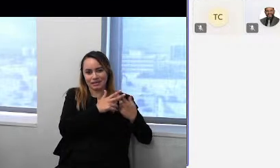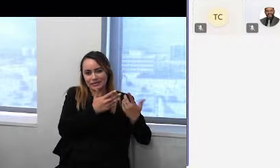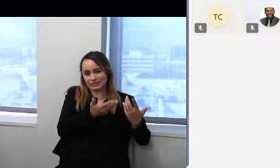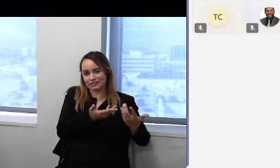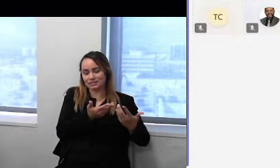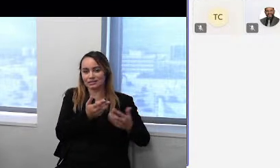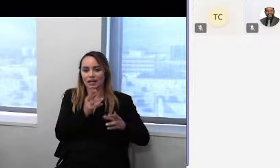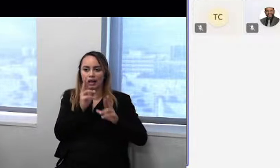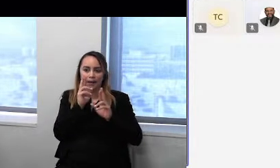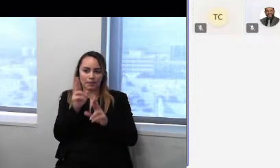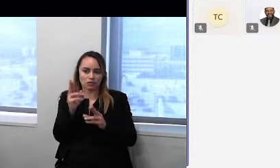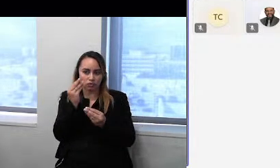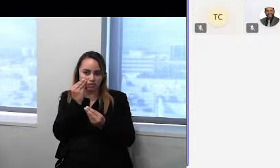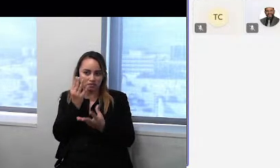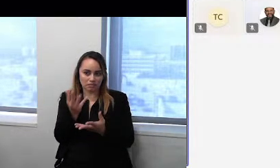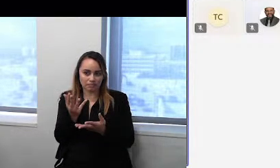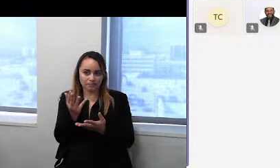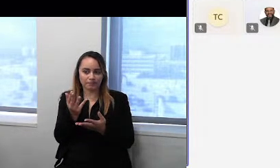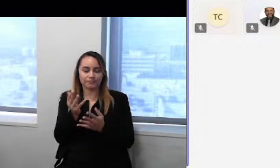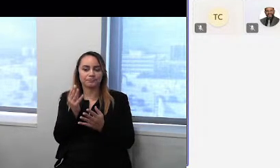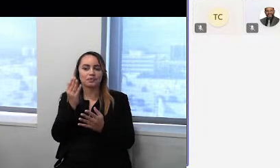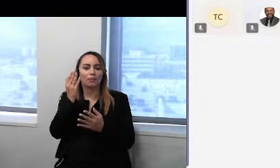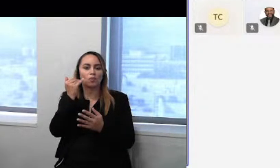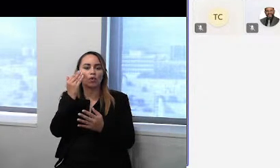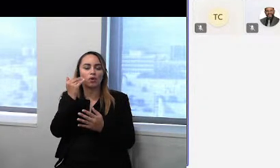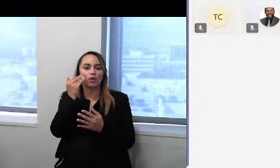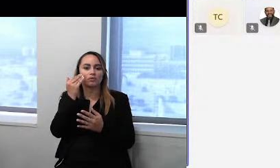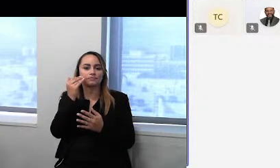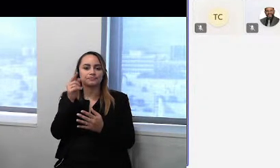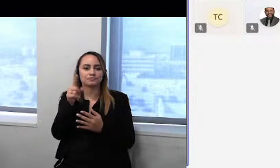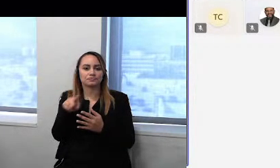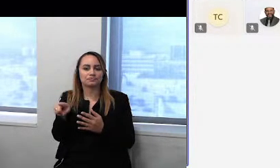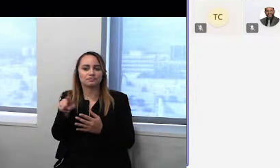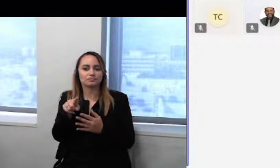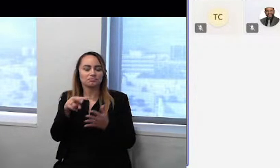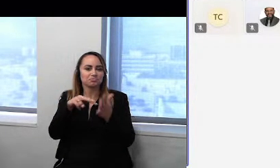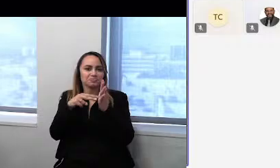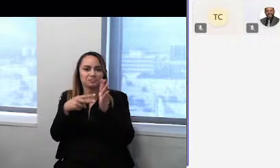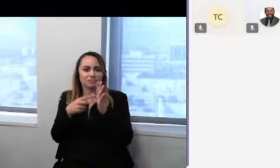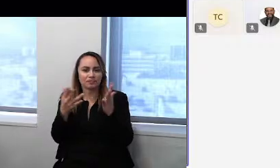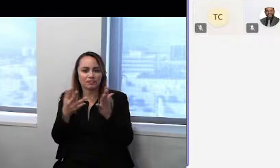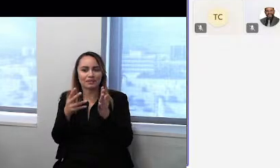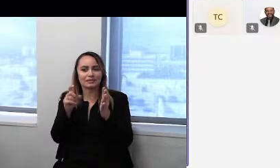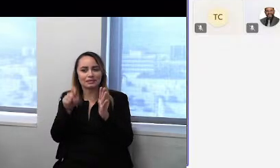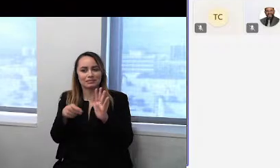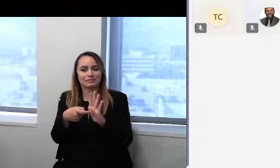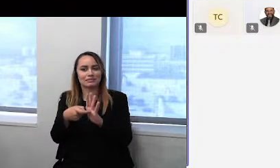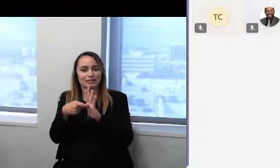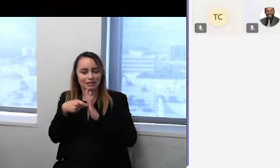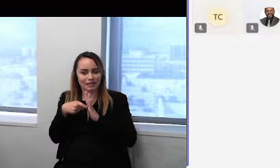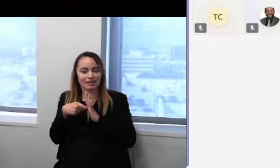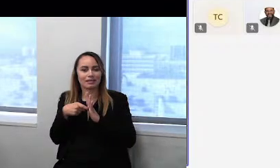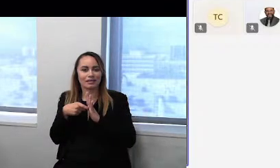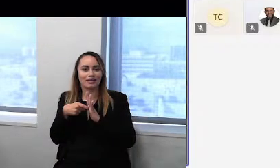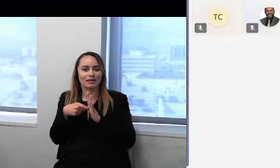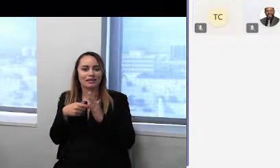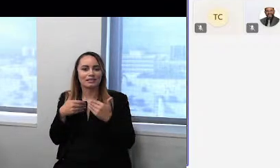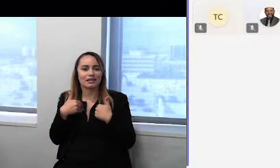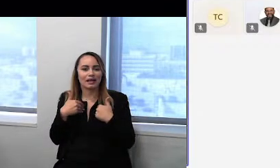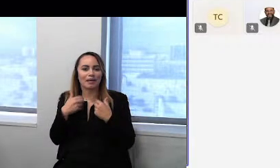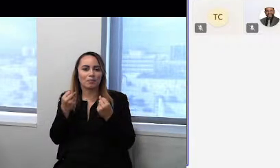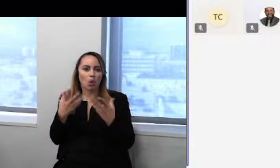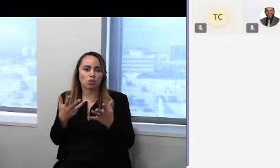lived through what you're referring to in regards to revenue requirements and how you ensure recovers that cost. And it has a lot to do with my